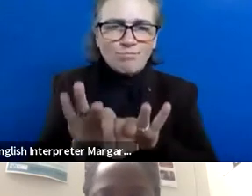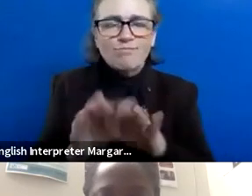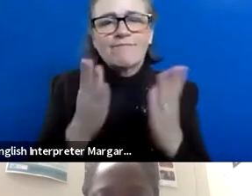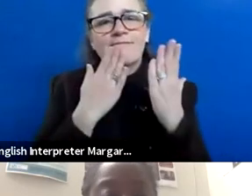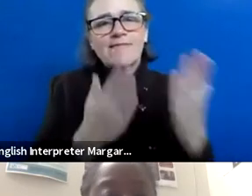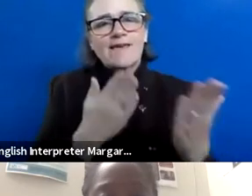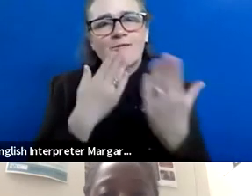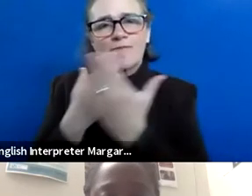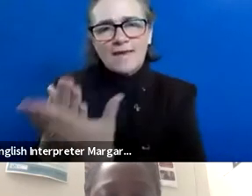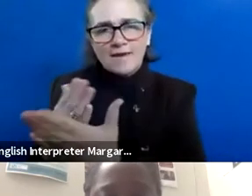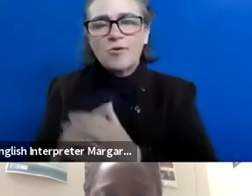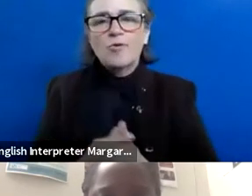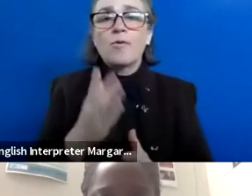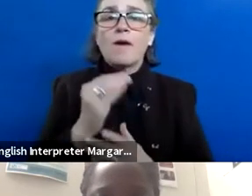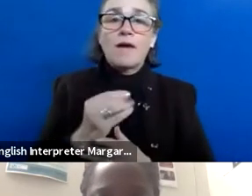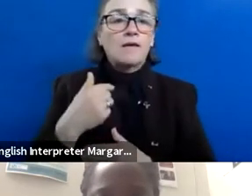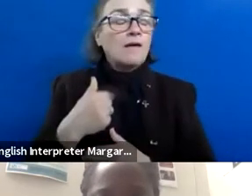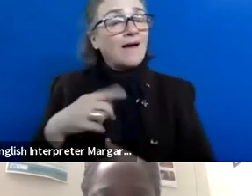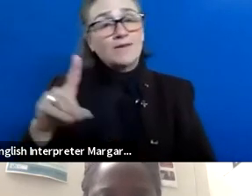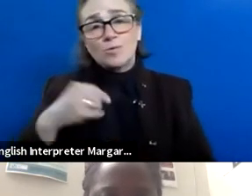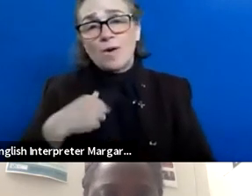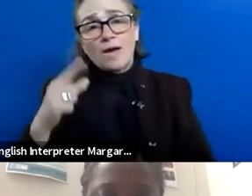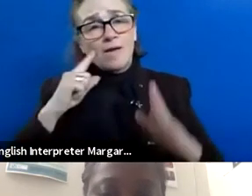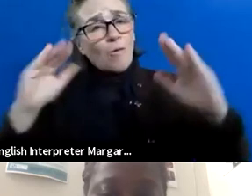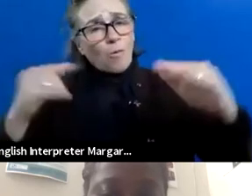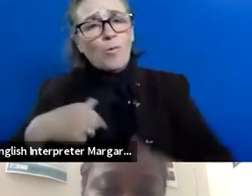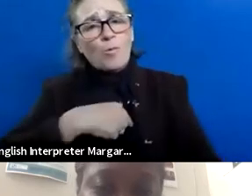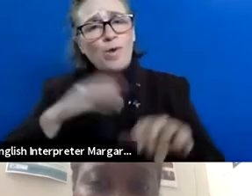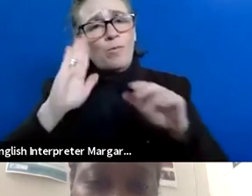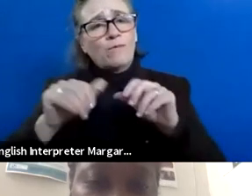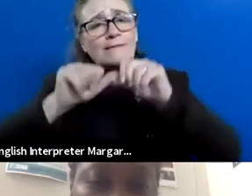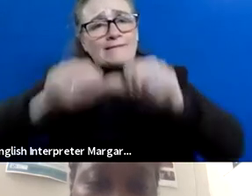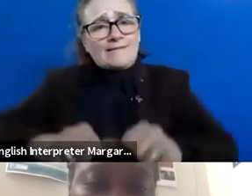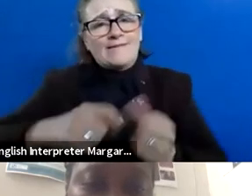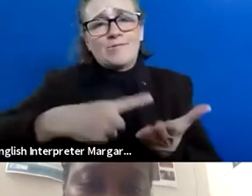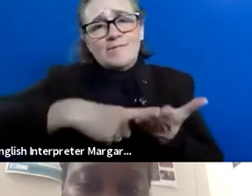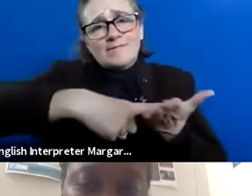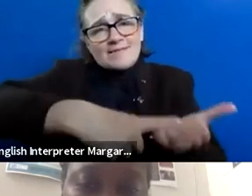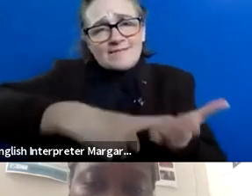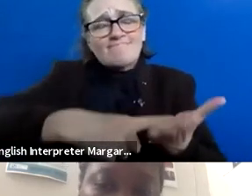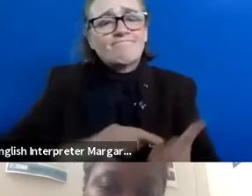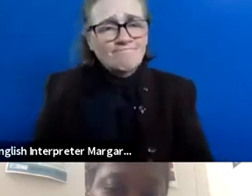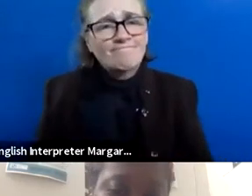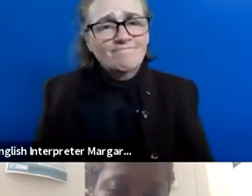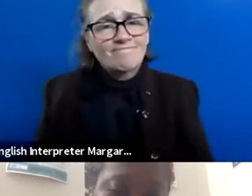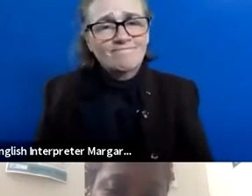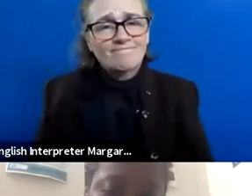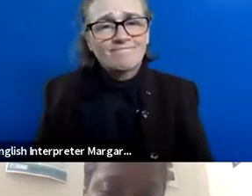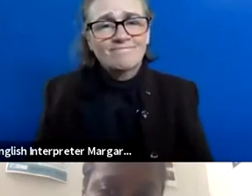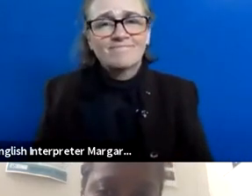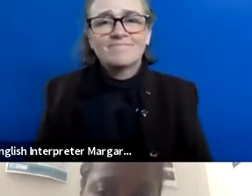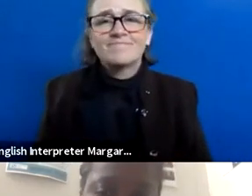this event. And I hope that these conversations, we could find a way to continue. Yeah. Thank you to